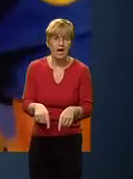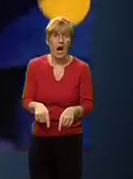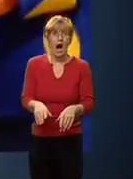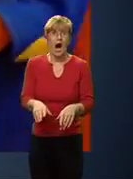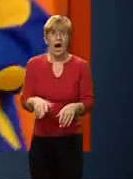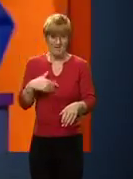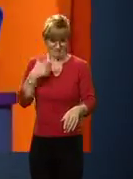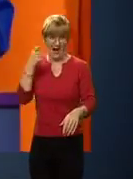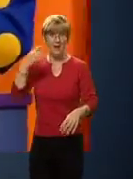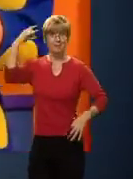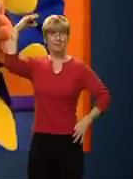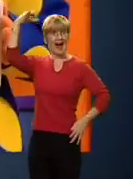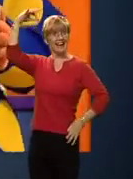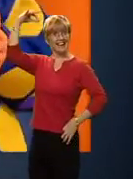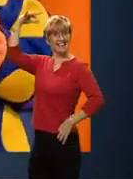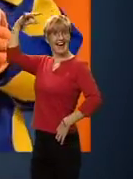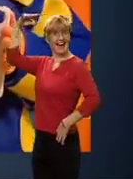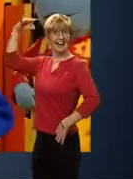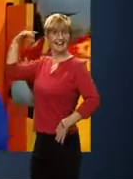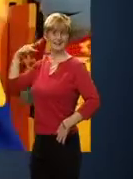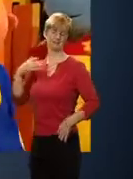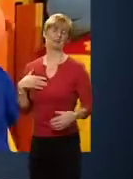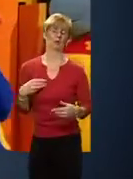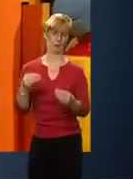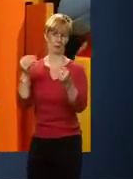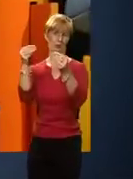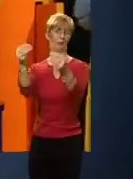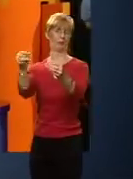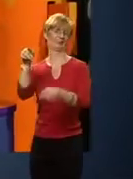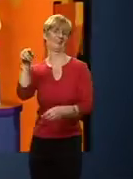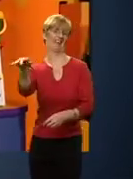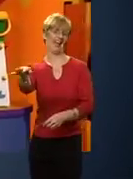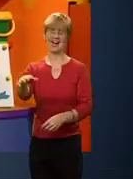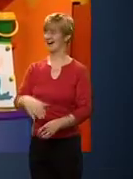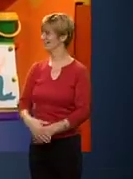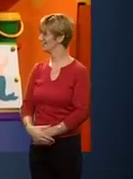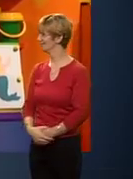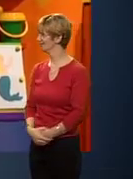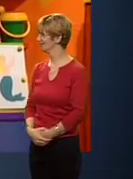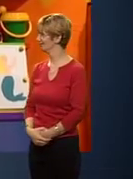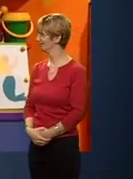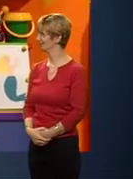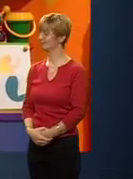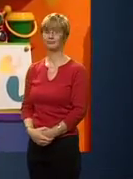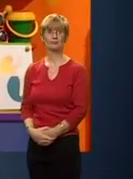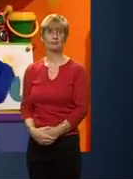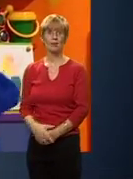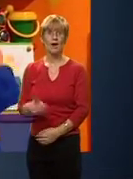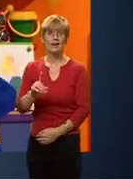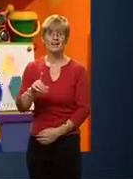Oh, I found a ballerina. So I'm going to put this